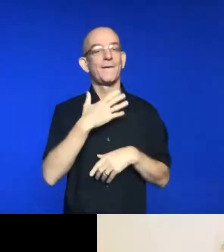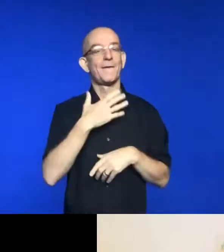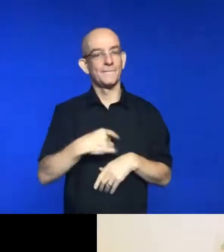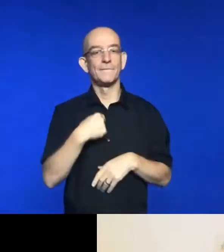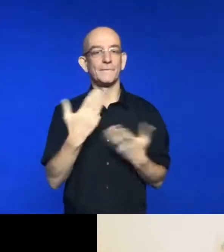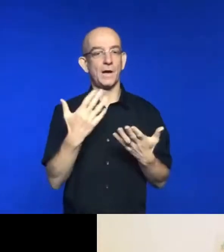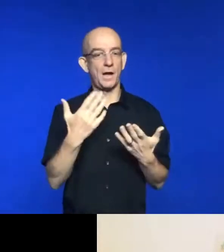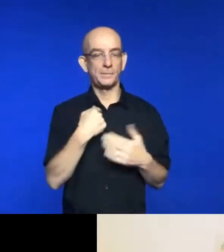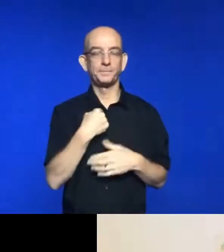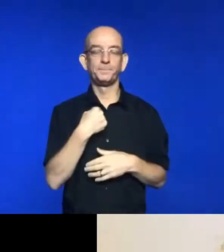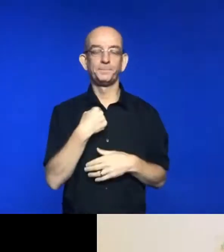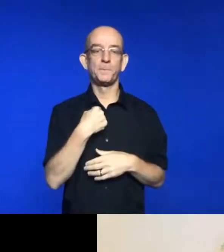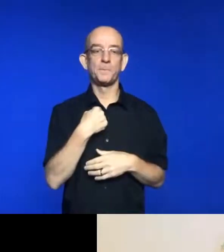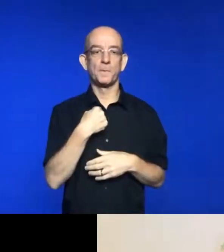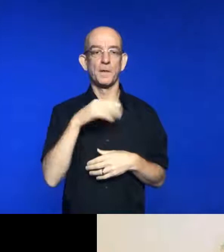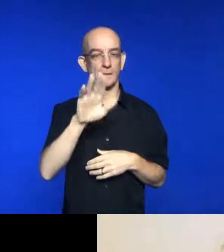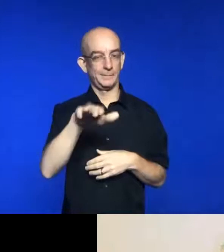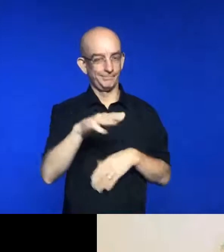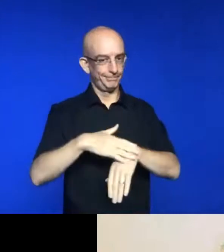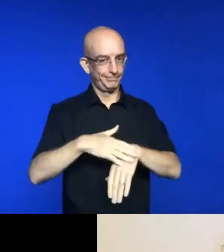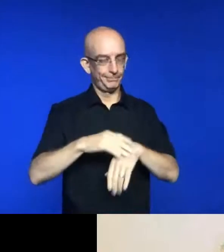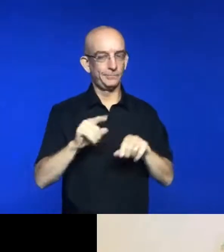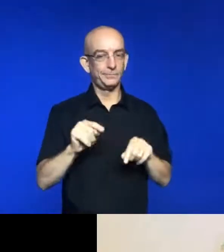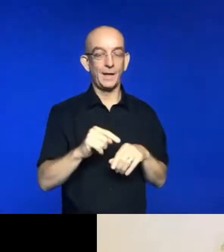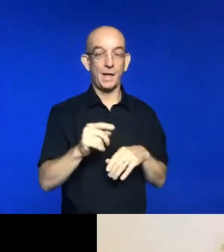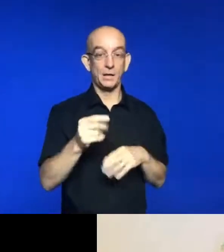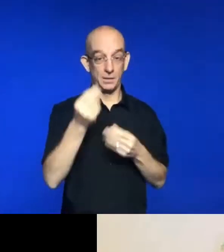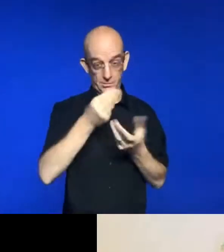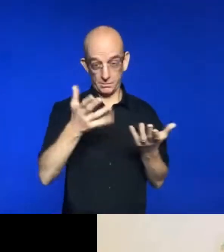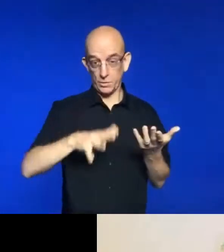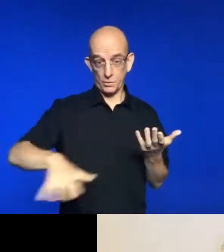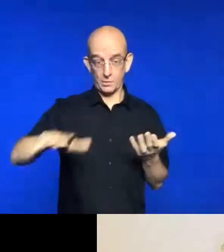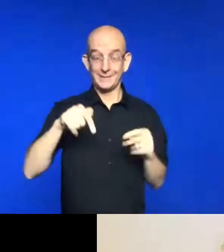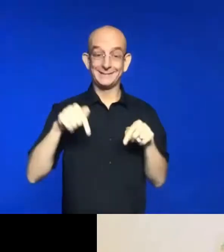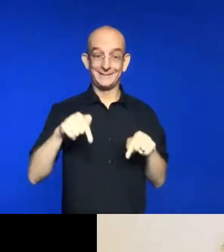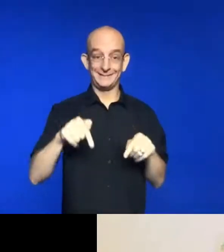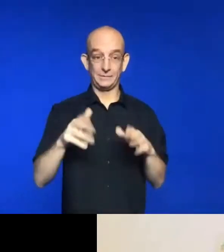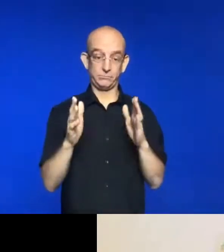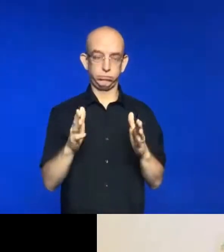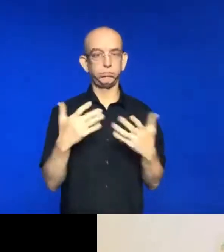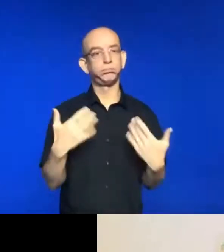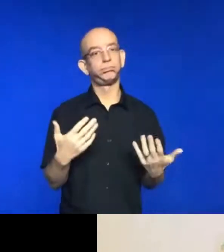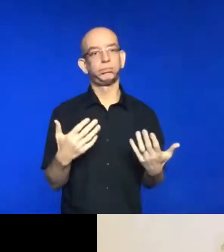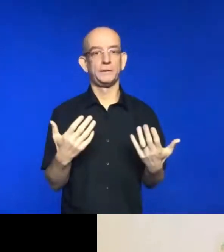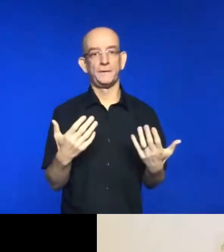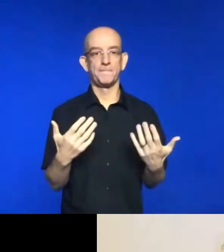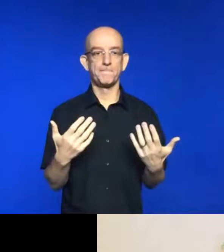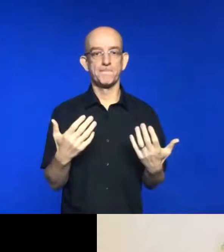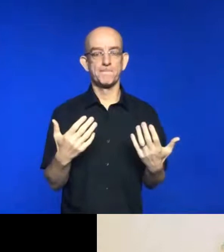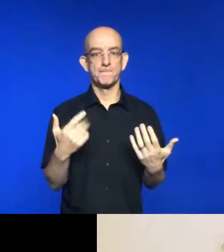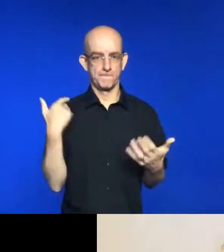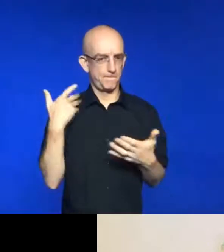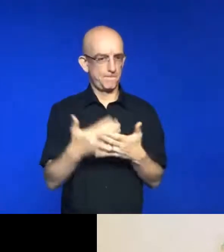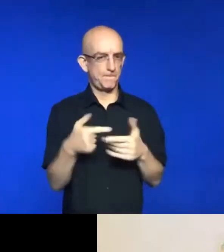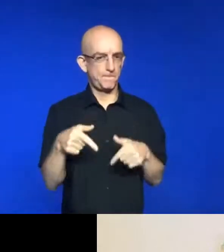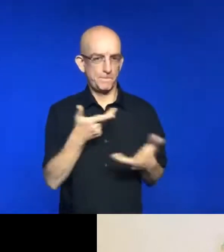this has been the topic that we are discussing here today has been an important topic in the work